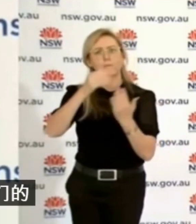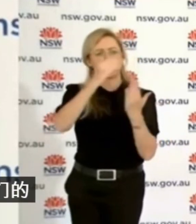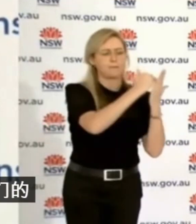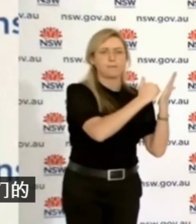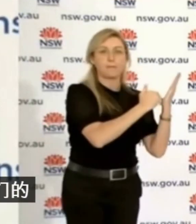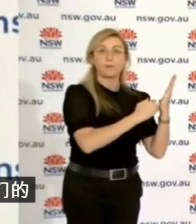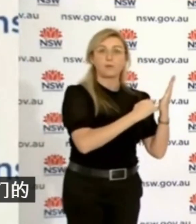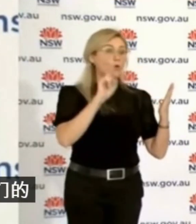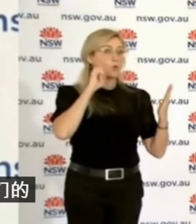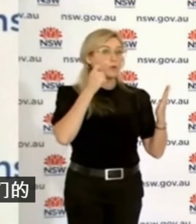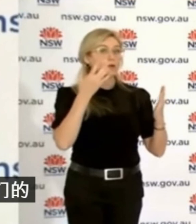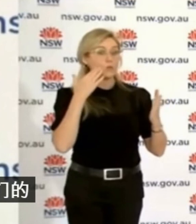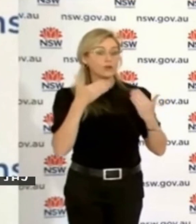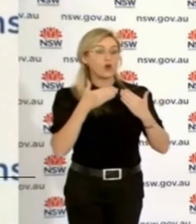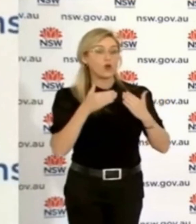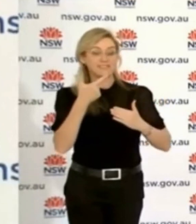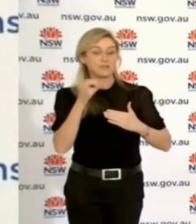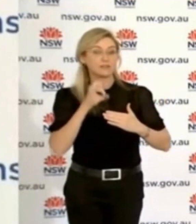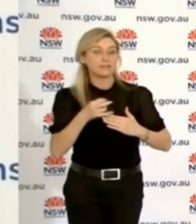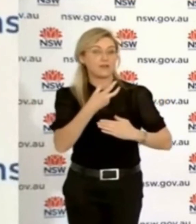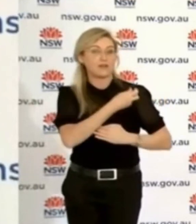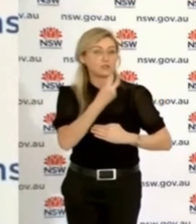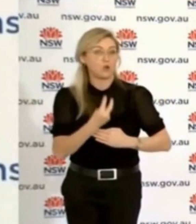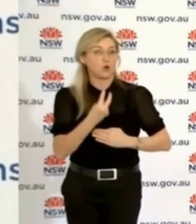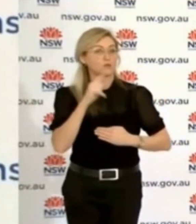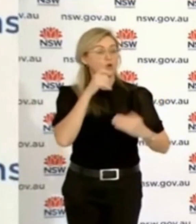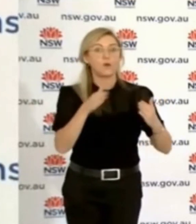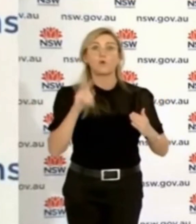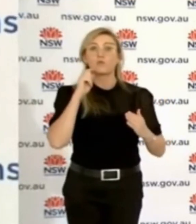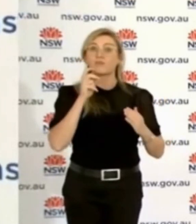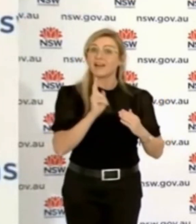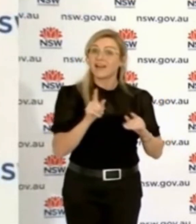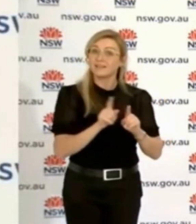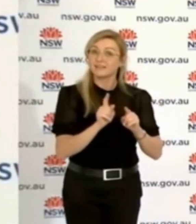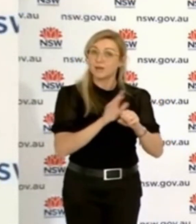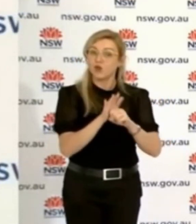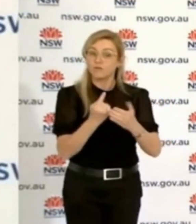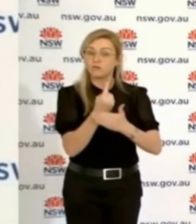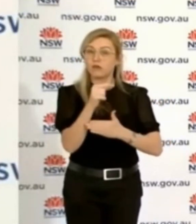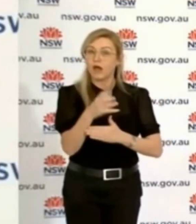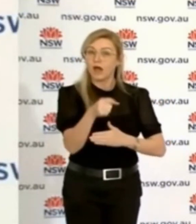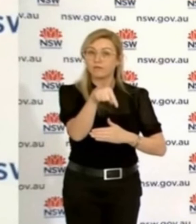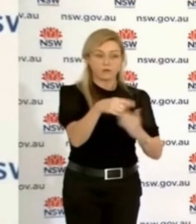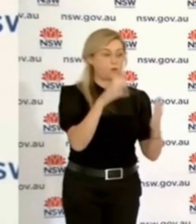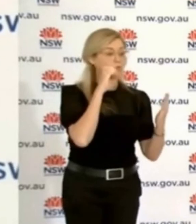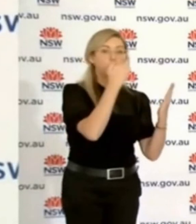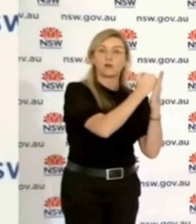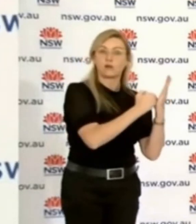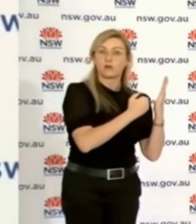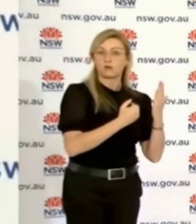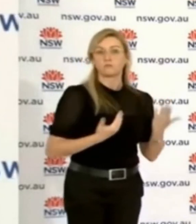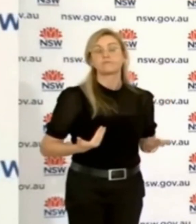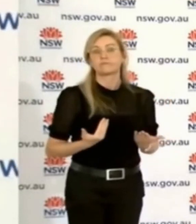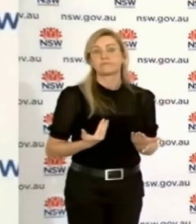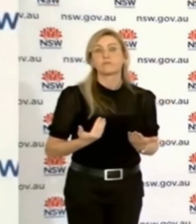Our response may be different if we know that people are fully vaccinated. So we're working through a number of those issues,